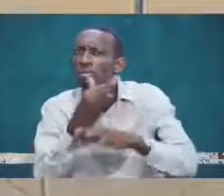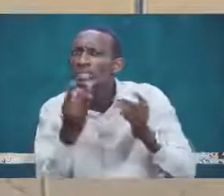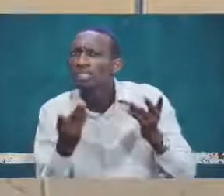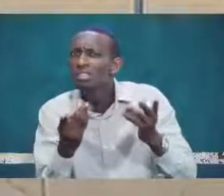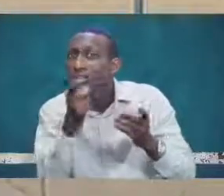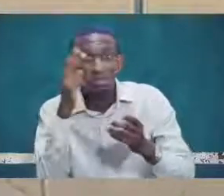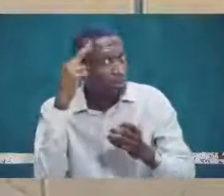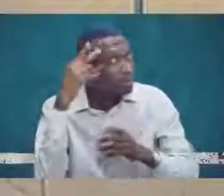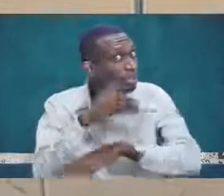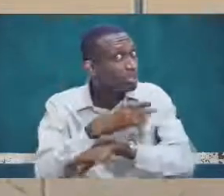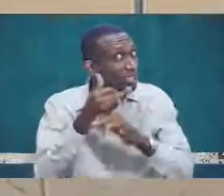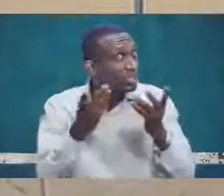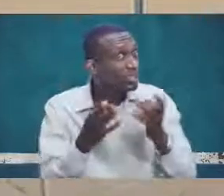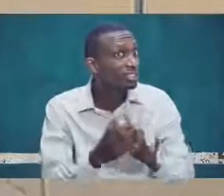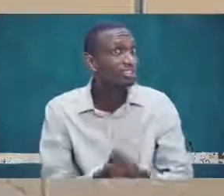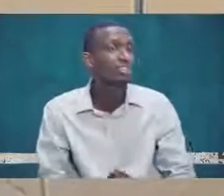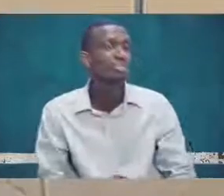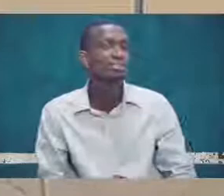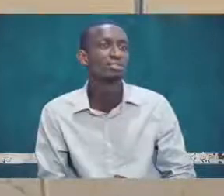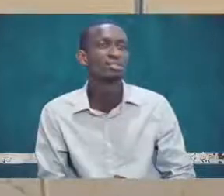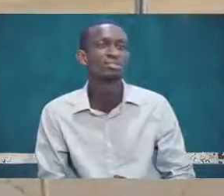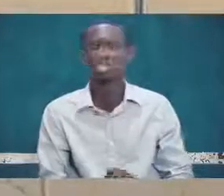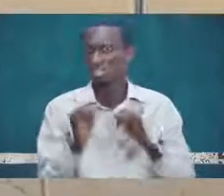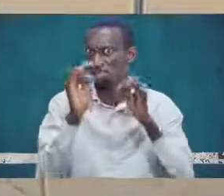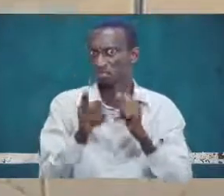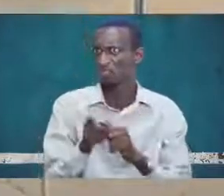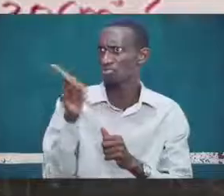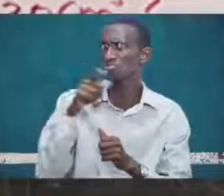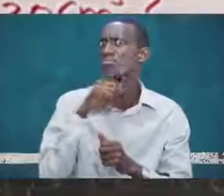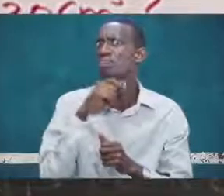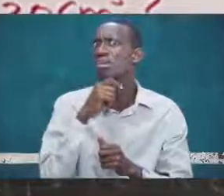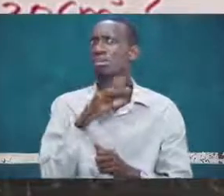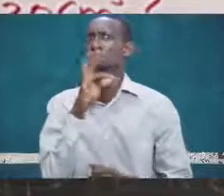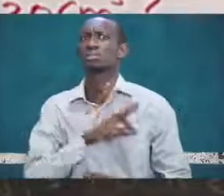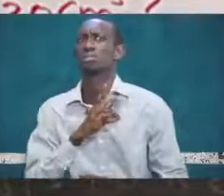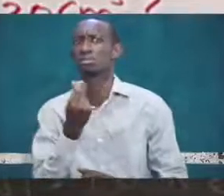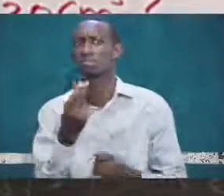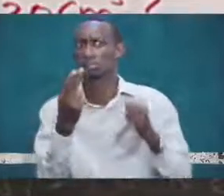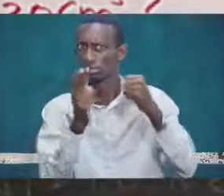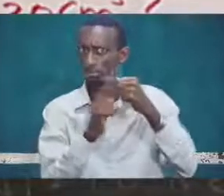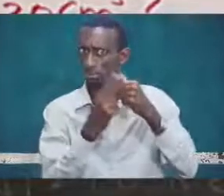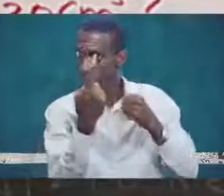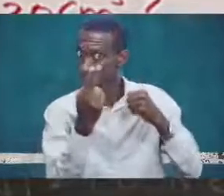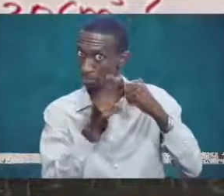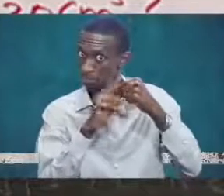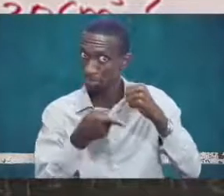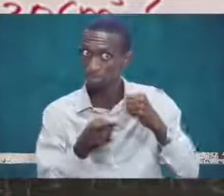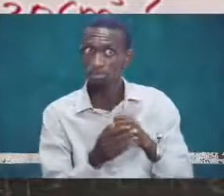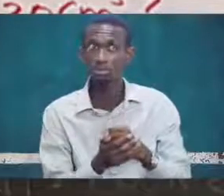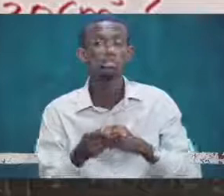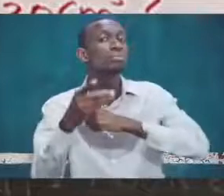Now you remember, we changed this. If he earns 27,000, that will be for